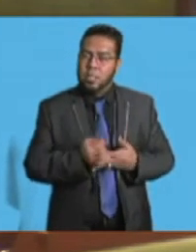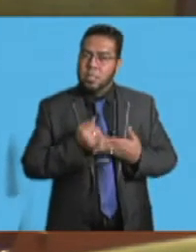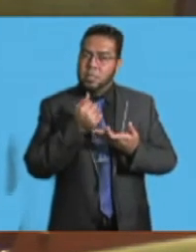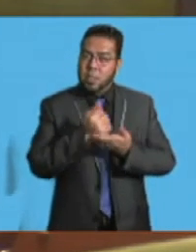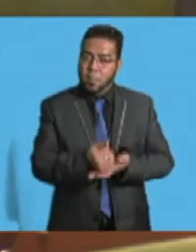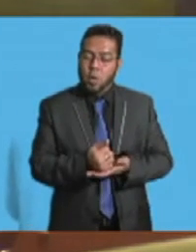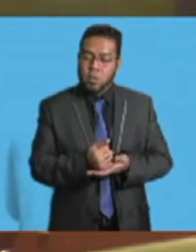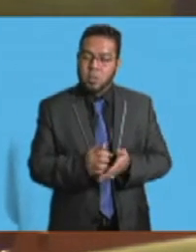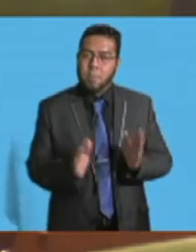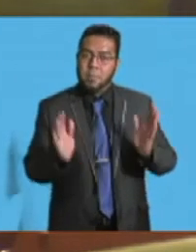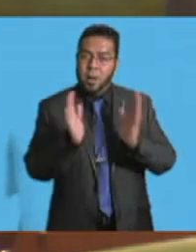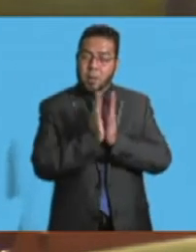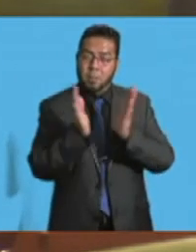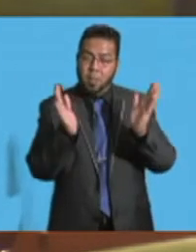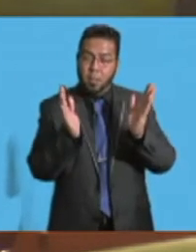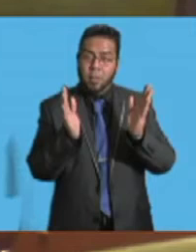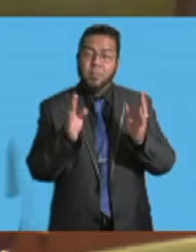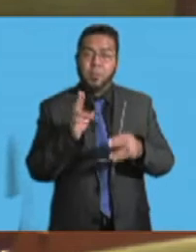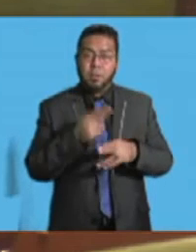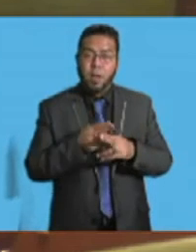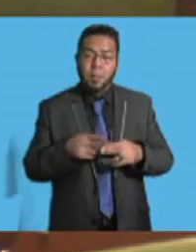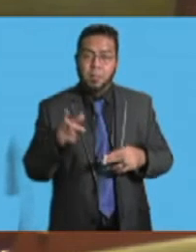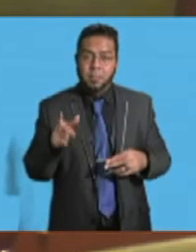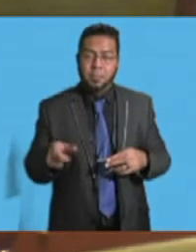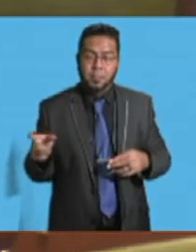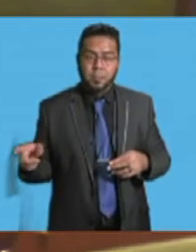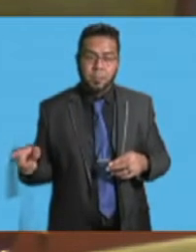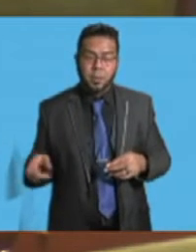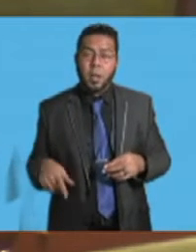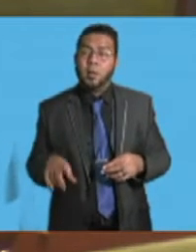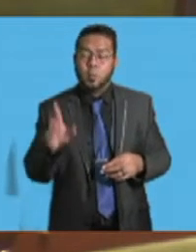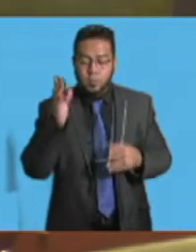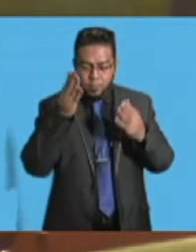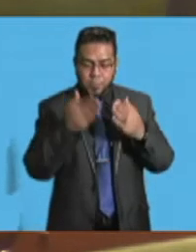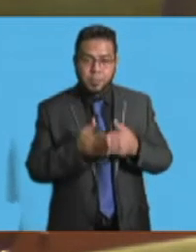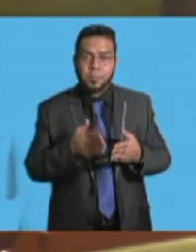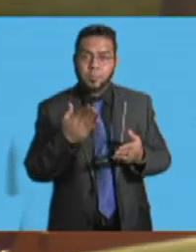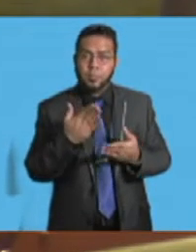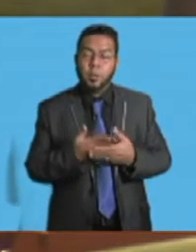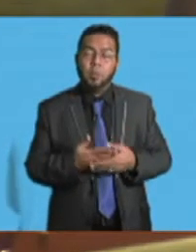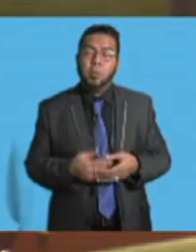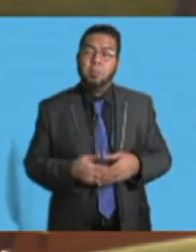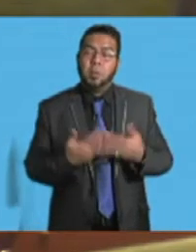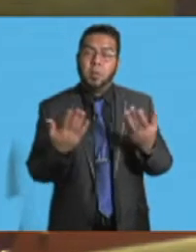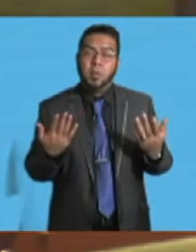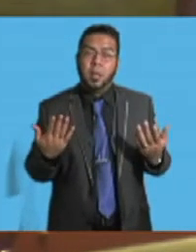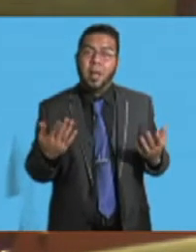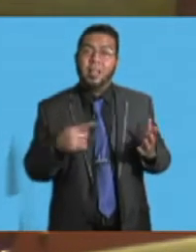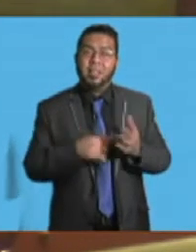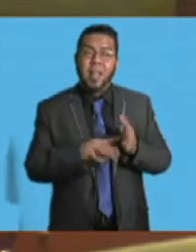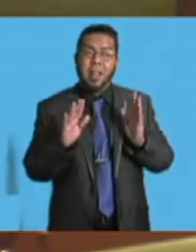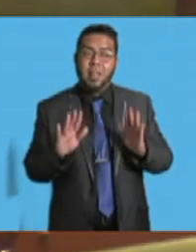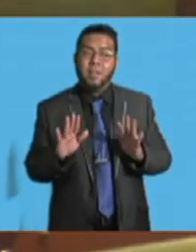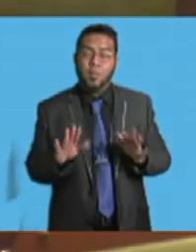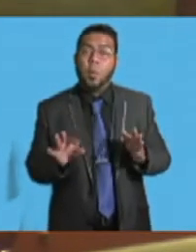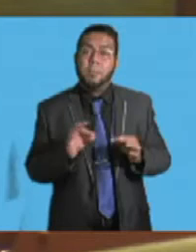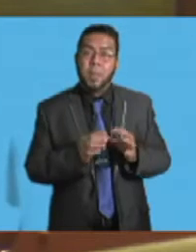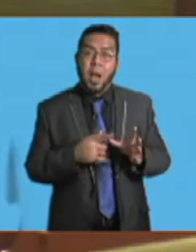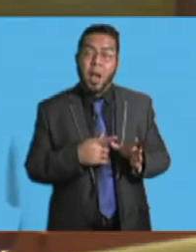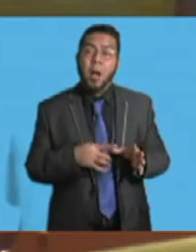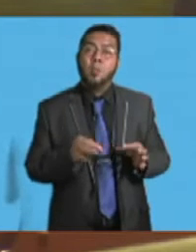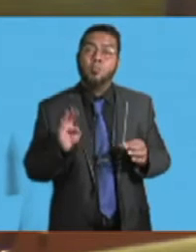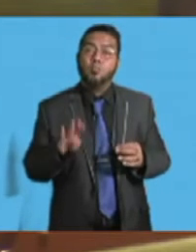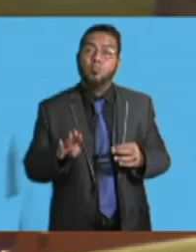provision of agro inputs, planting materials, farm implements, and will focus mainly in the major producing areas such as Thailand, Ba,